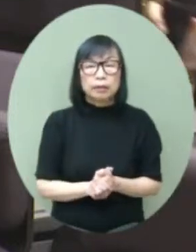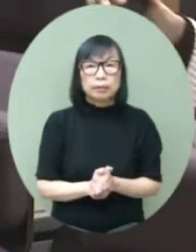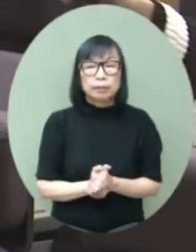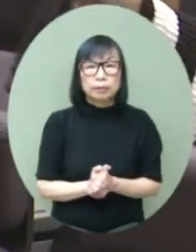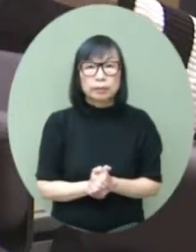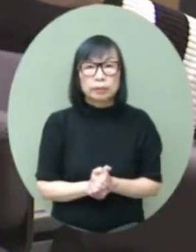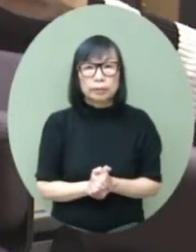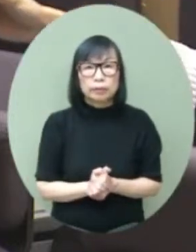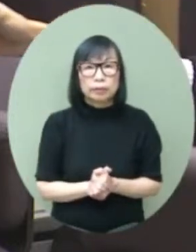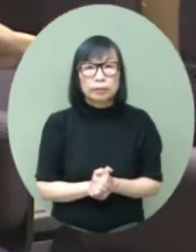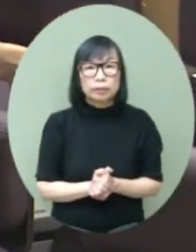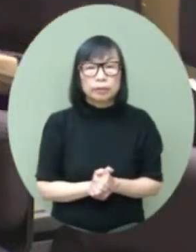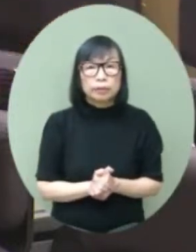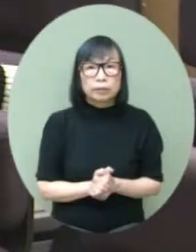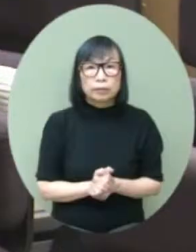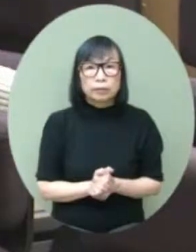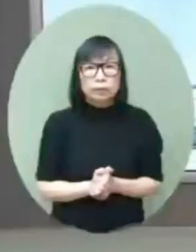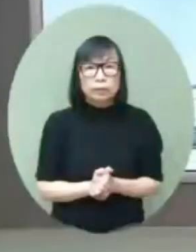clinic.